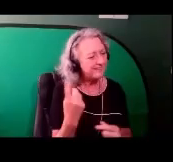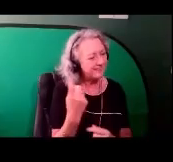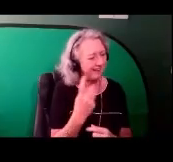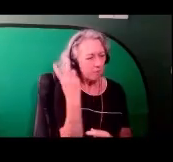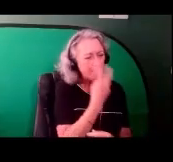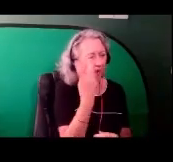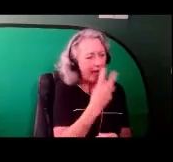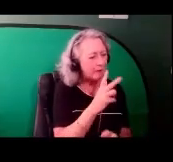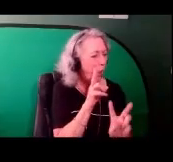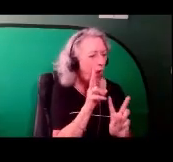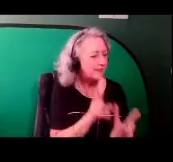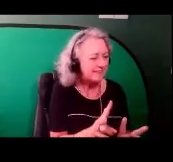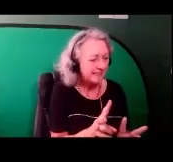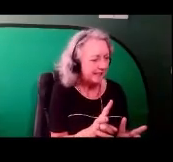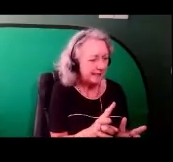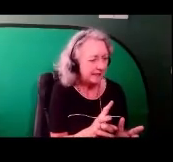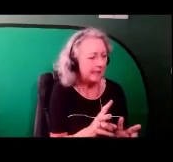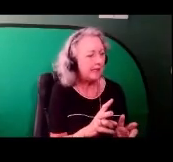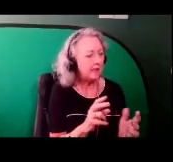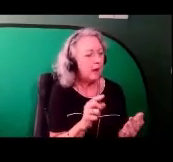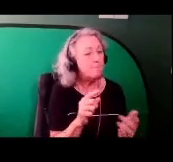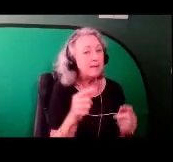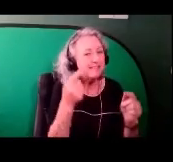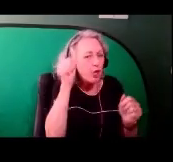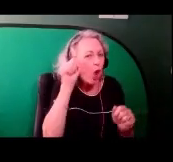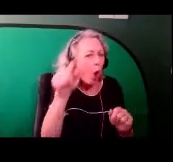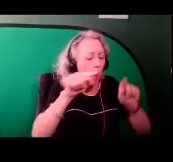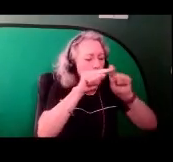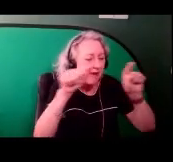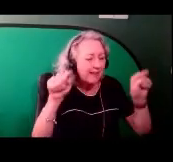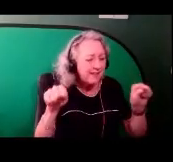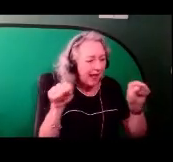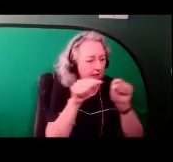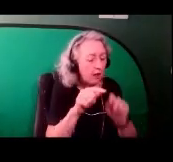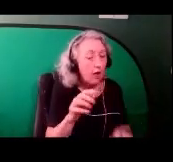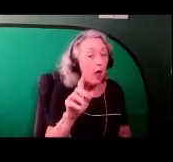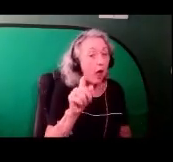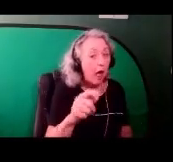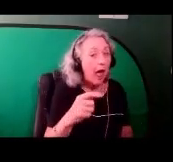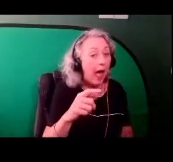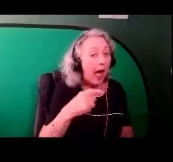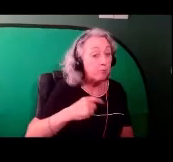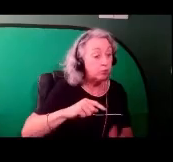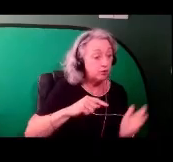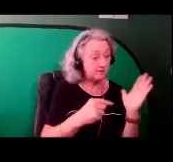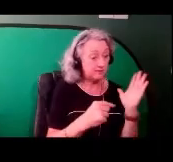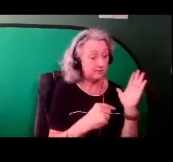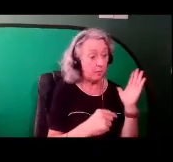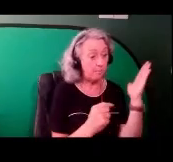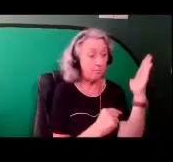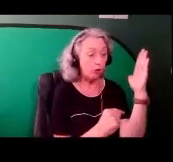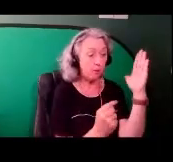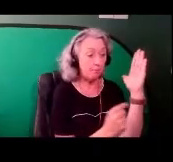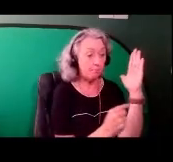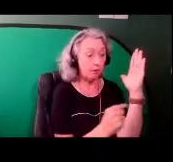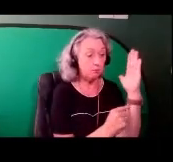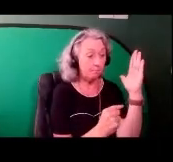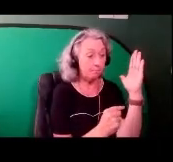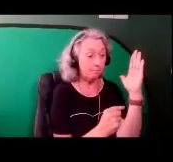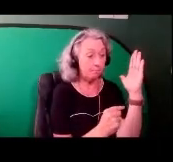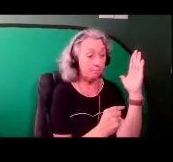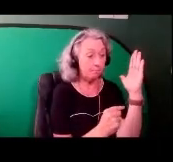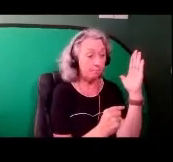got the little rectangle. So I'm just, for fun, going to double tap on the bottom of the screen. Selected,